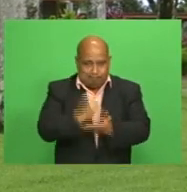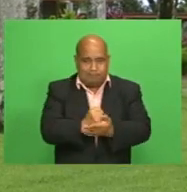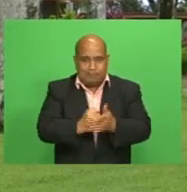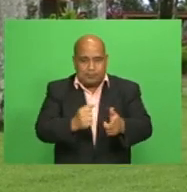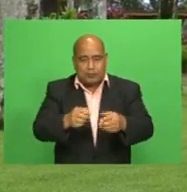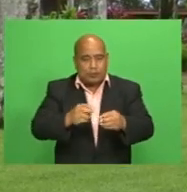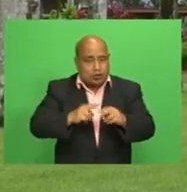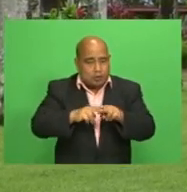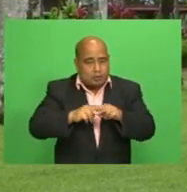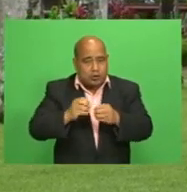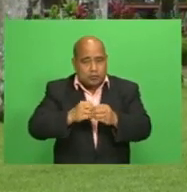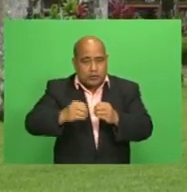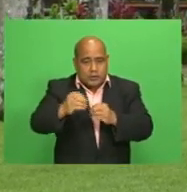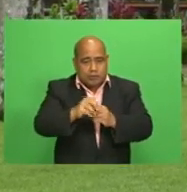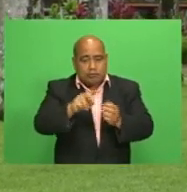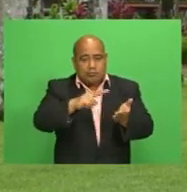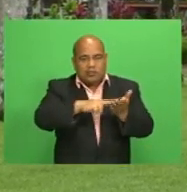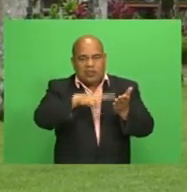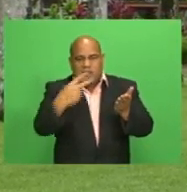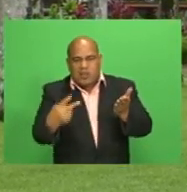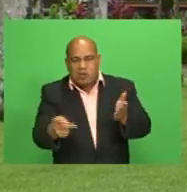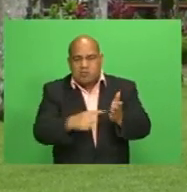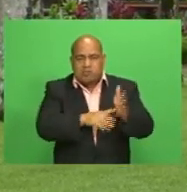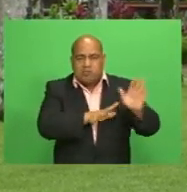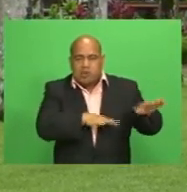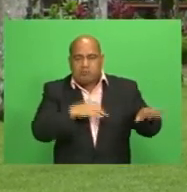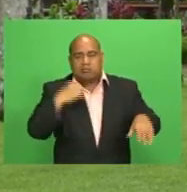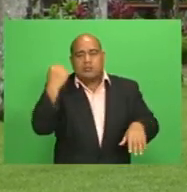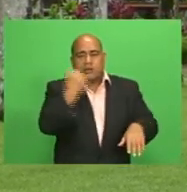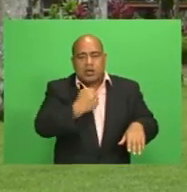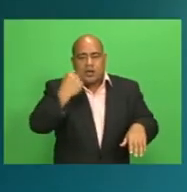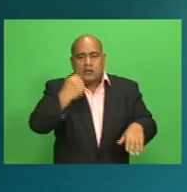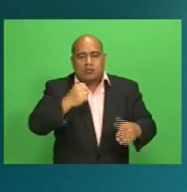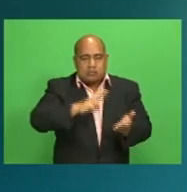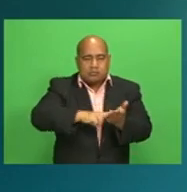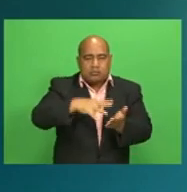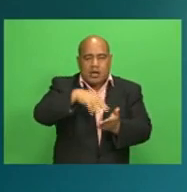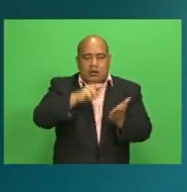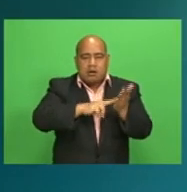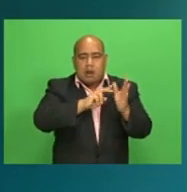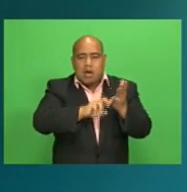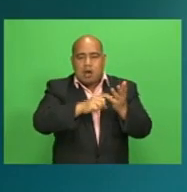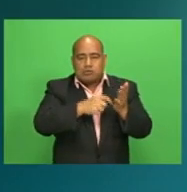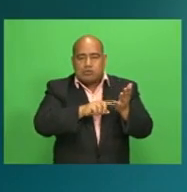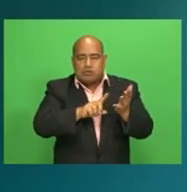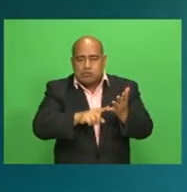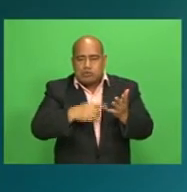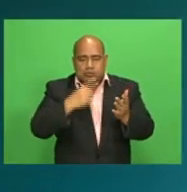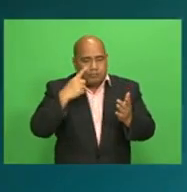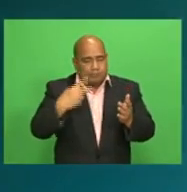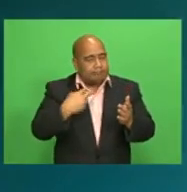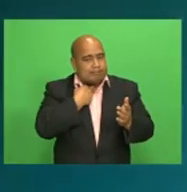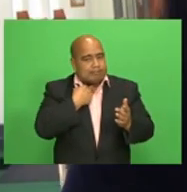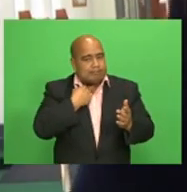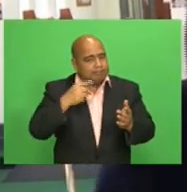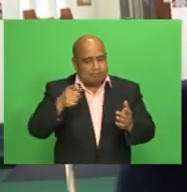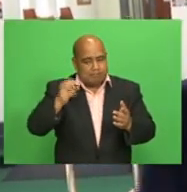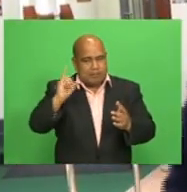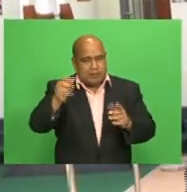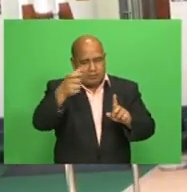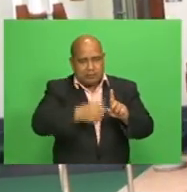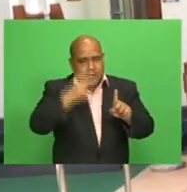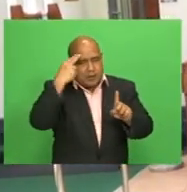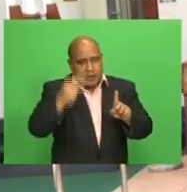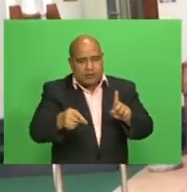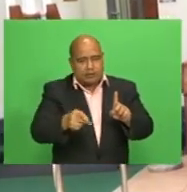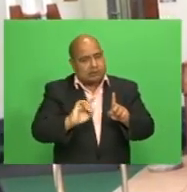Islands, Vanuatu, Tonga, Samoa, Nauru and other countries, do not fall victim to issues created by bad governance. In a